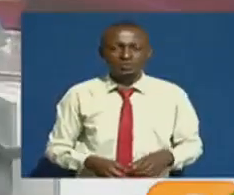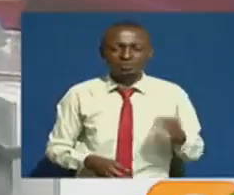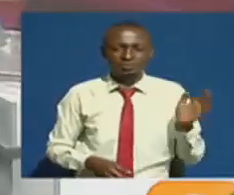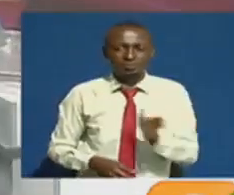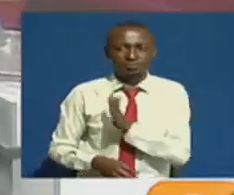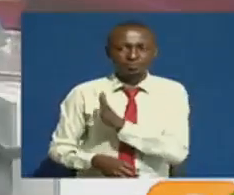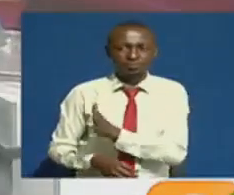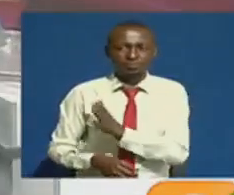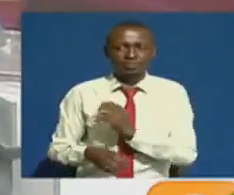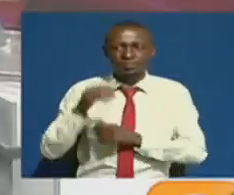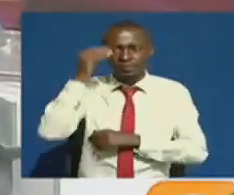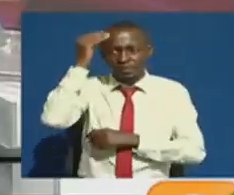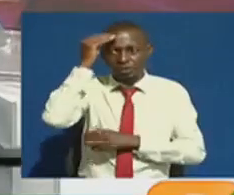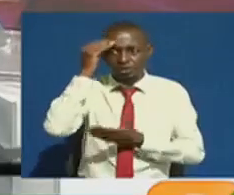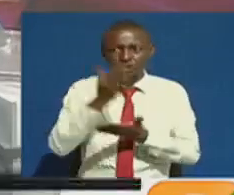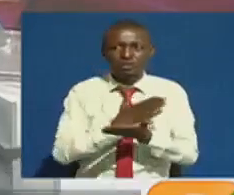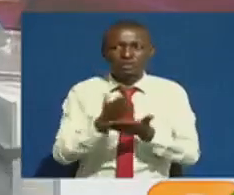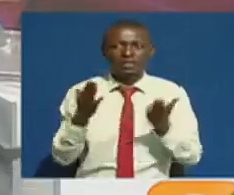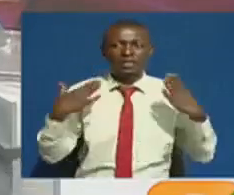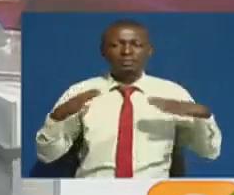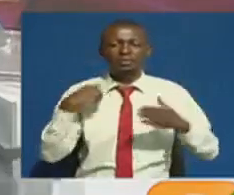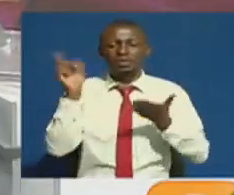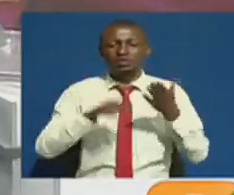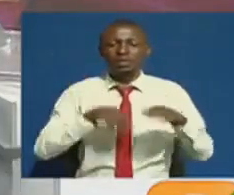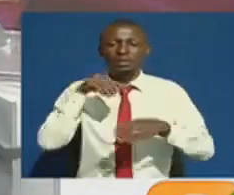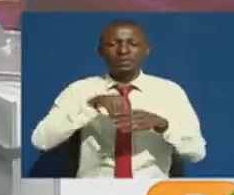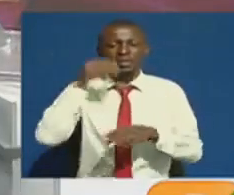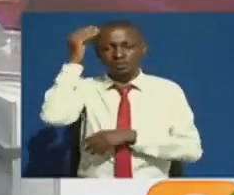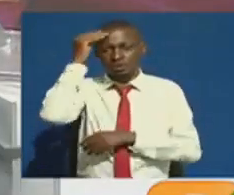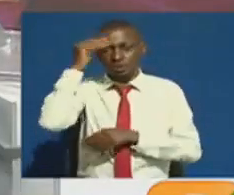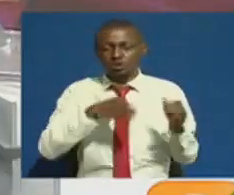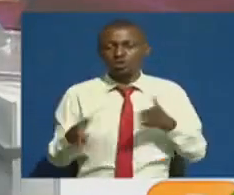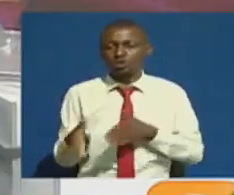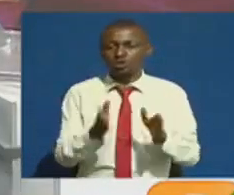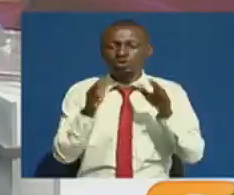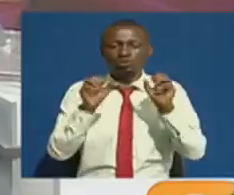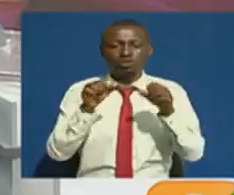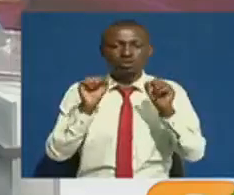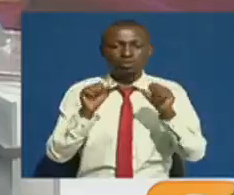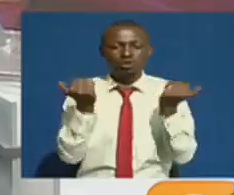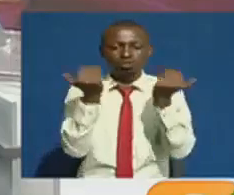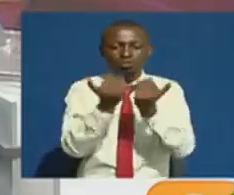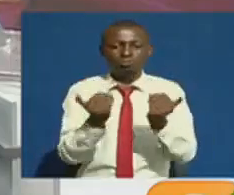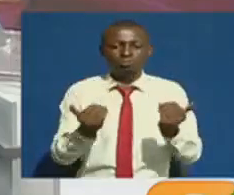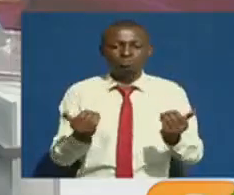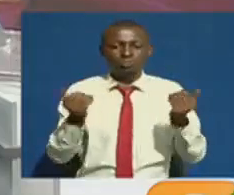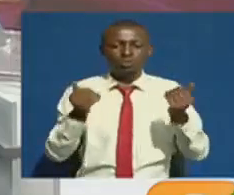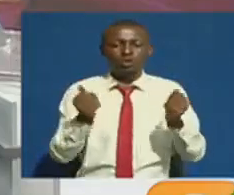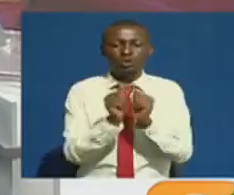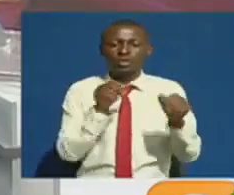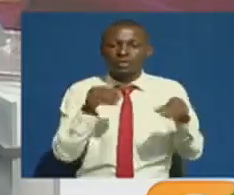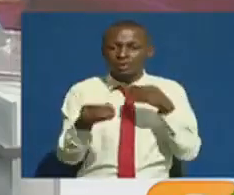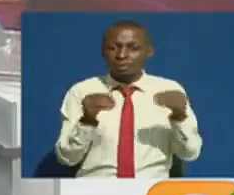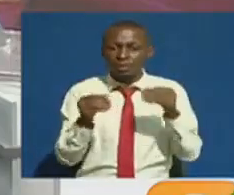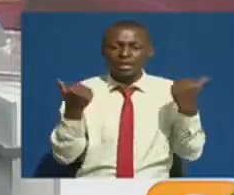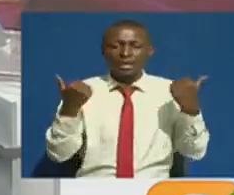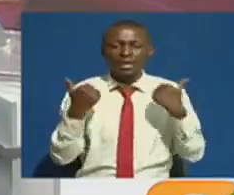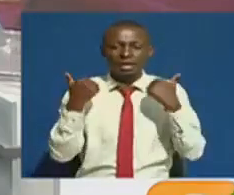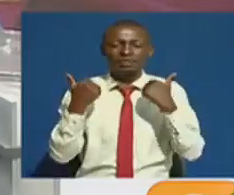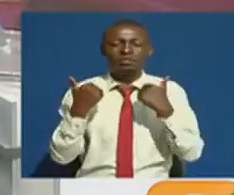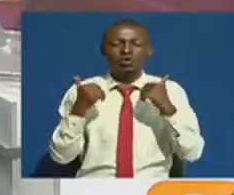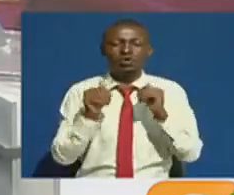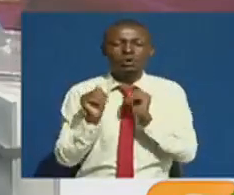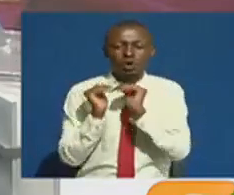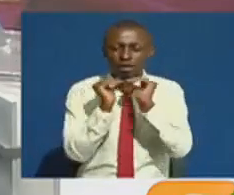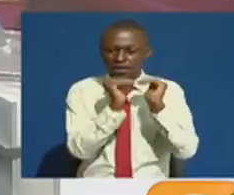Now, players in the education sector have been challenged to invest in education opportunities to ensure that children with disabilities are accorded the same chances